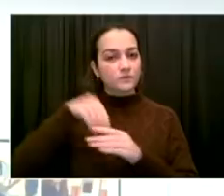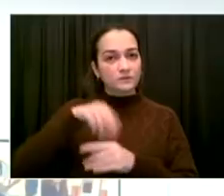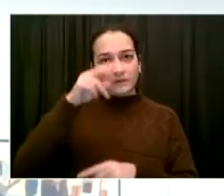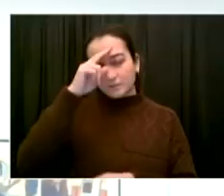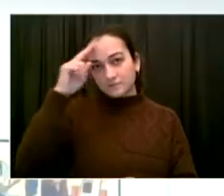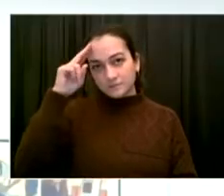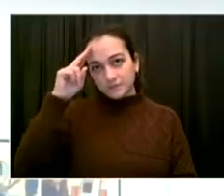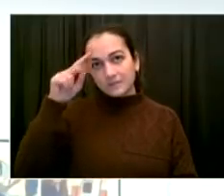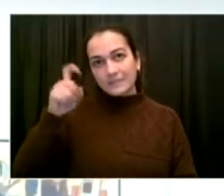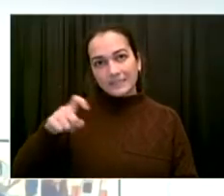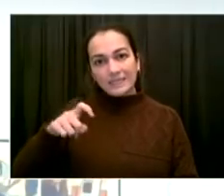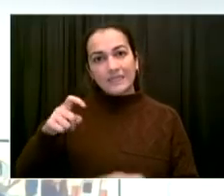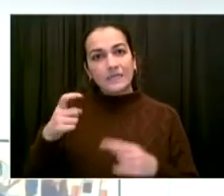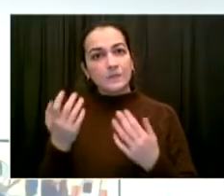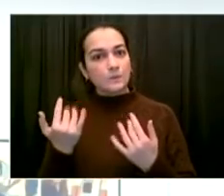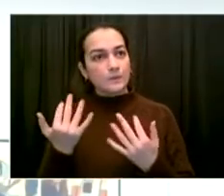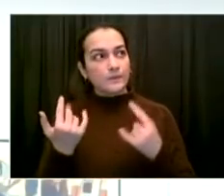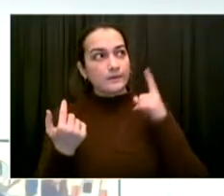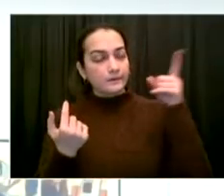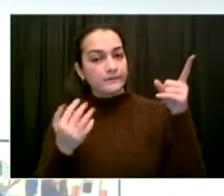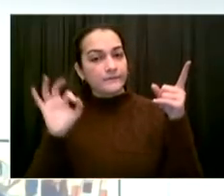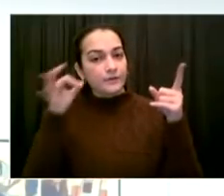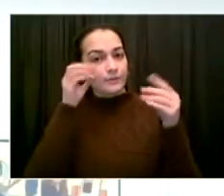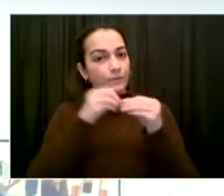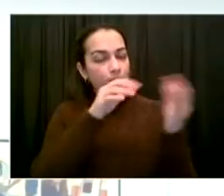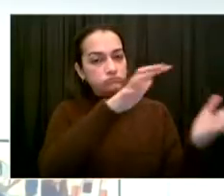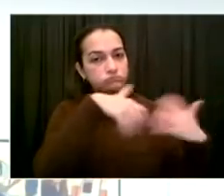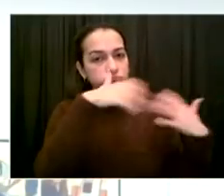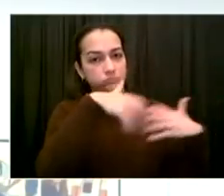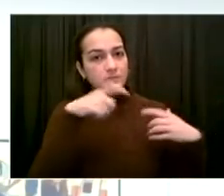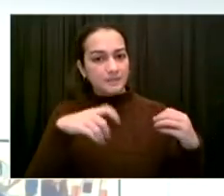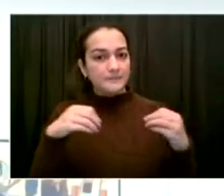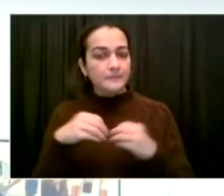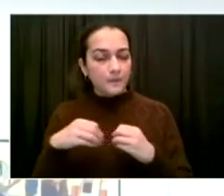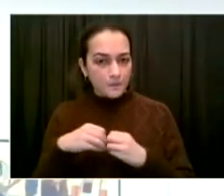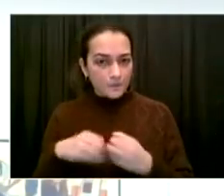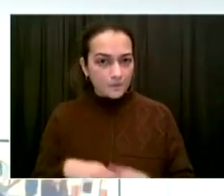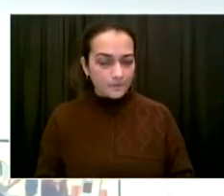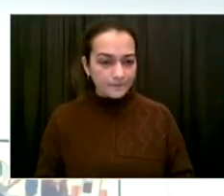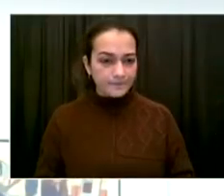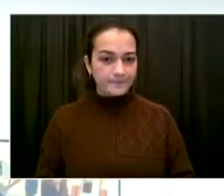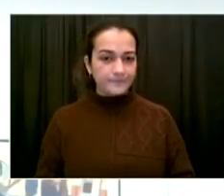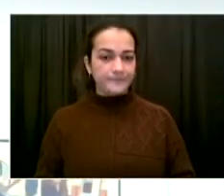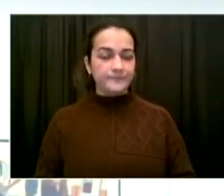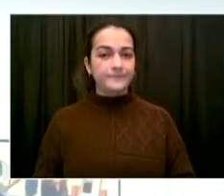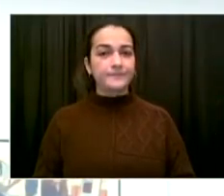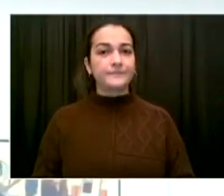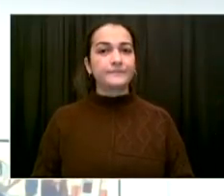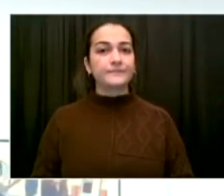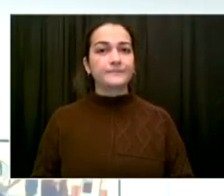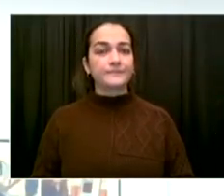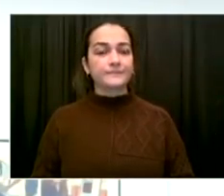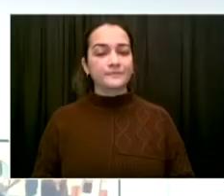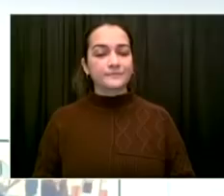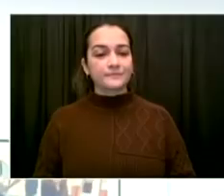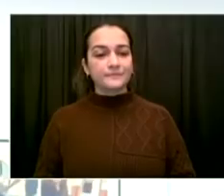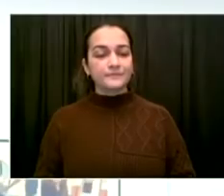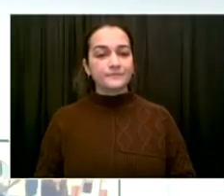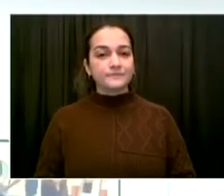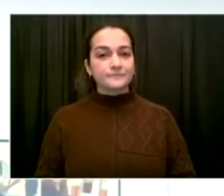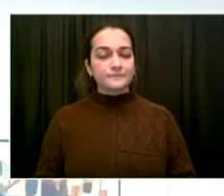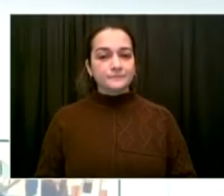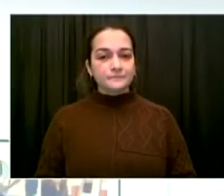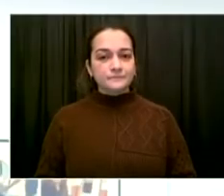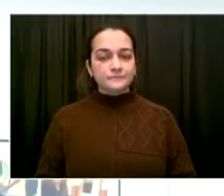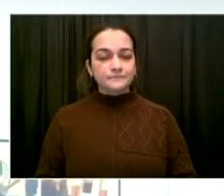so that we can utilize our robust distribution channels to get them to New Yorkers. If anyone has a